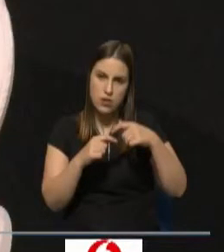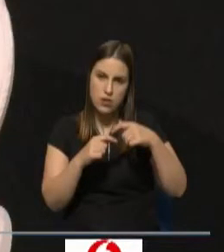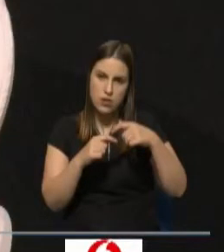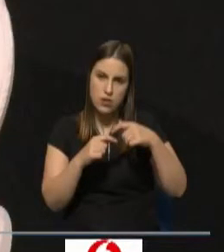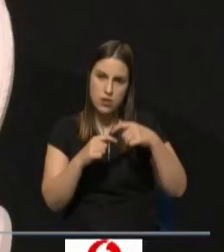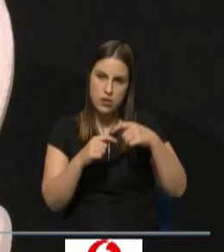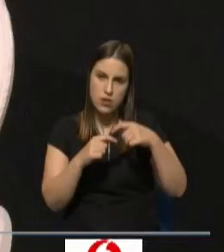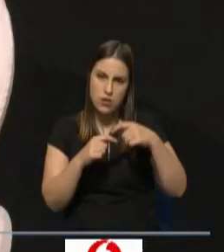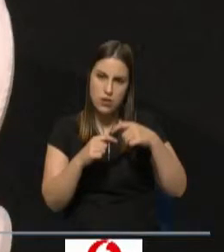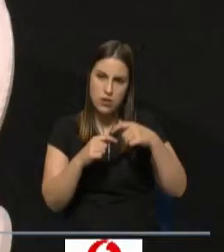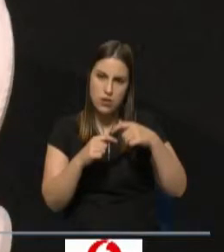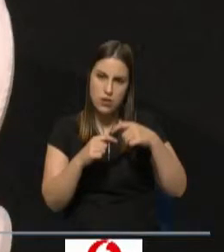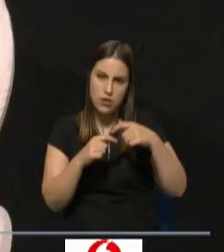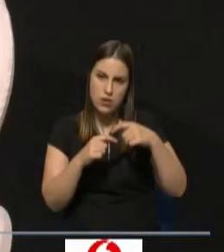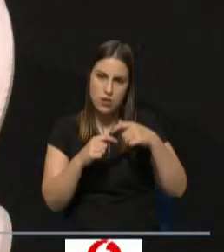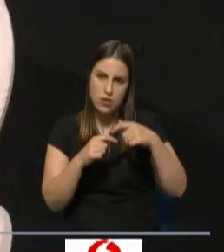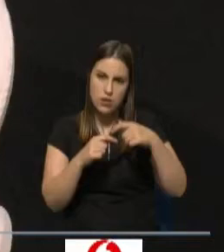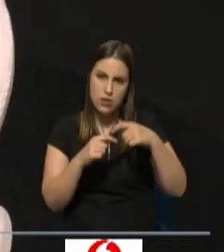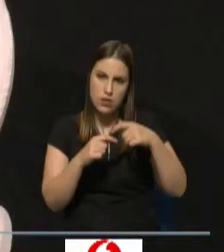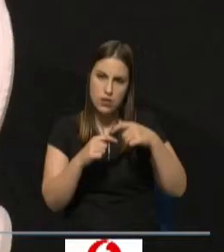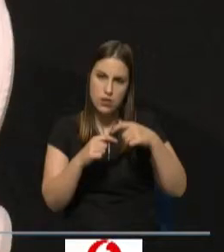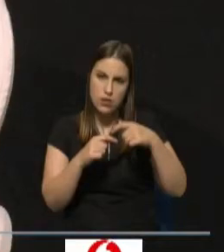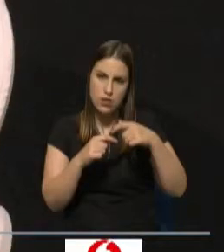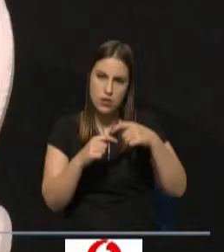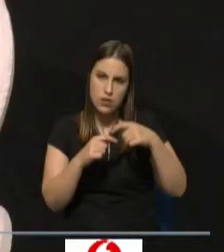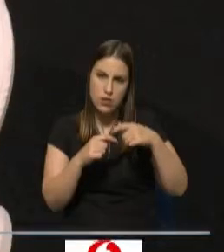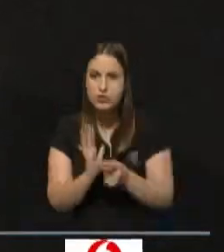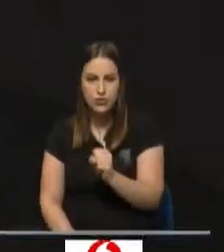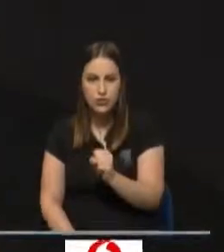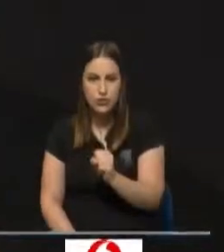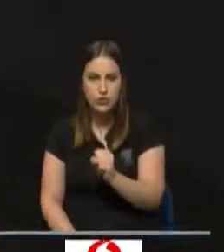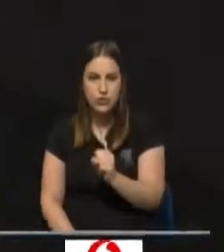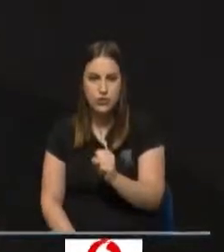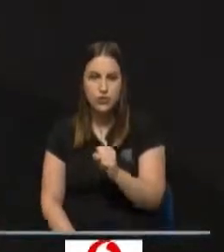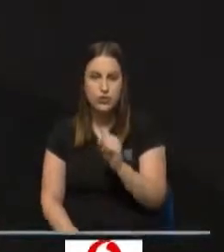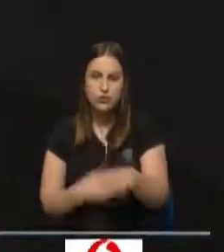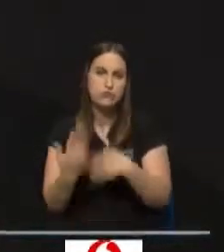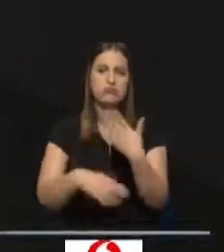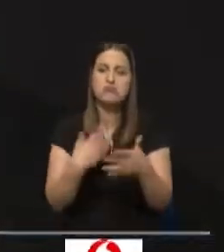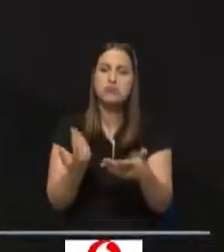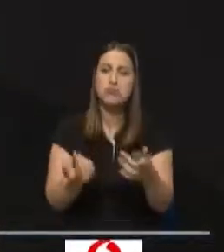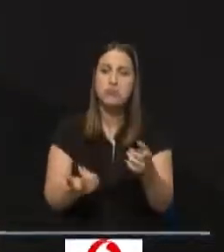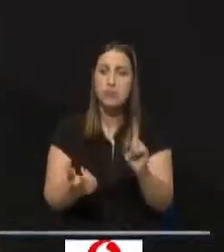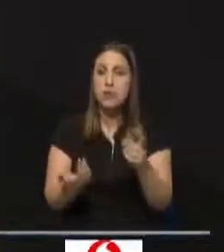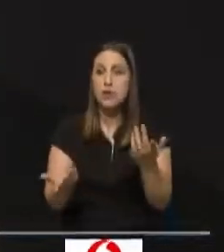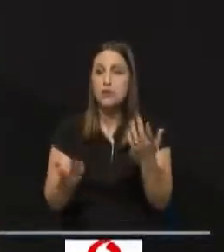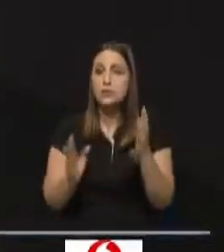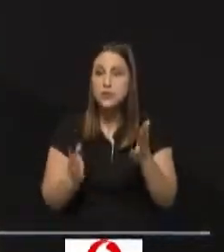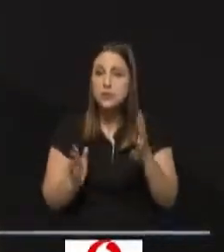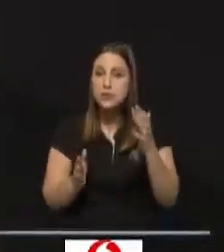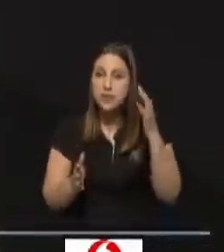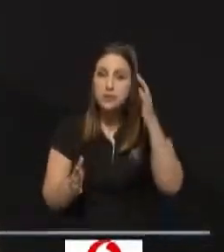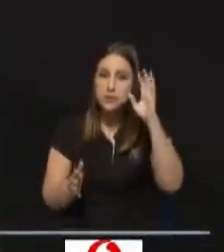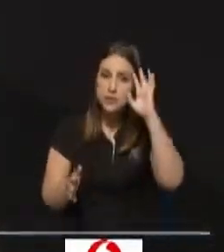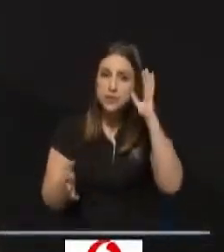We're not changing things from one day to the next, and It's not a recurring thing. That's why we